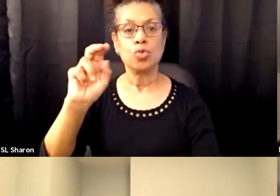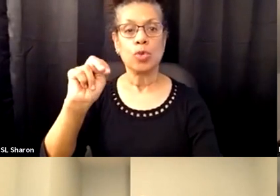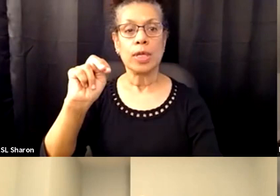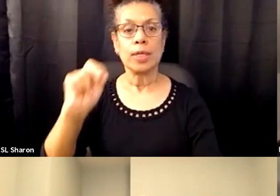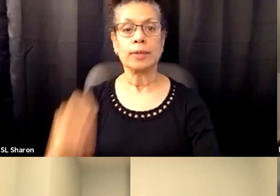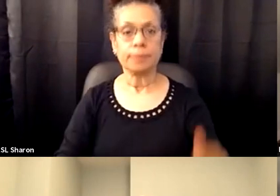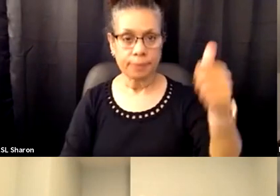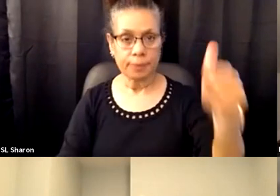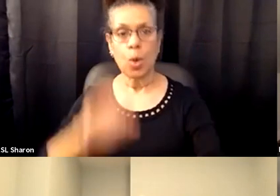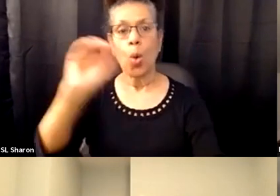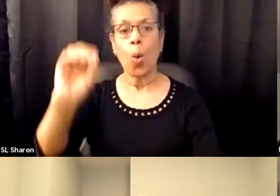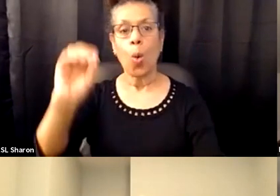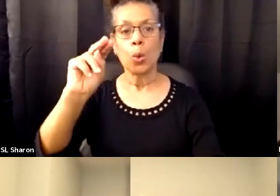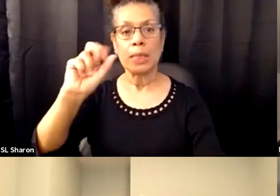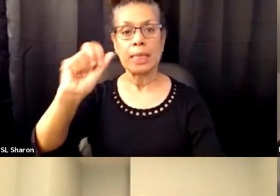mr o'neal